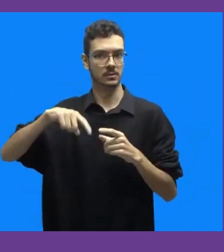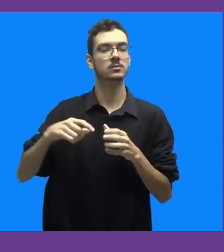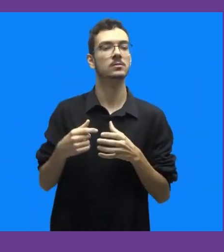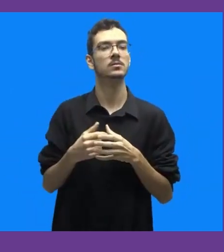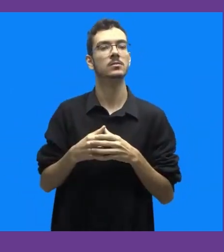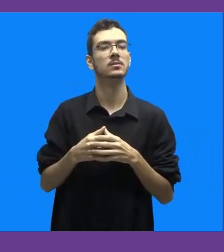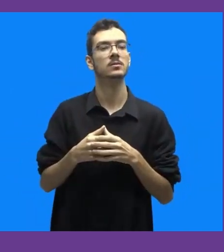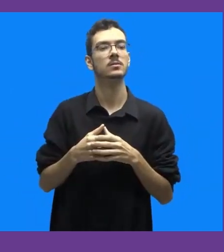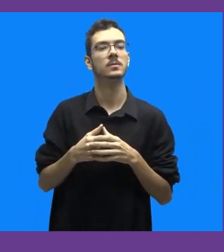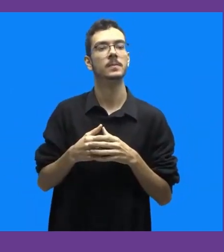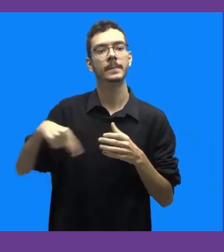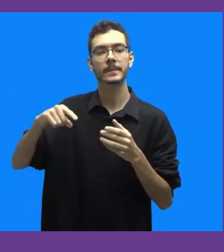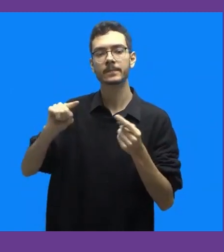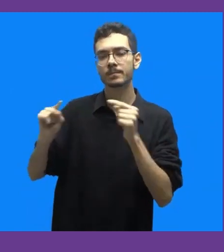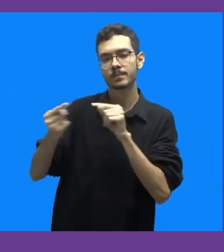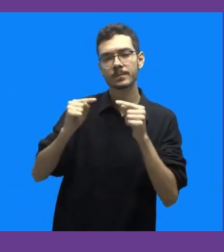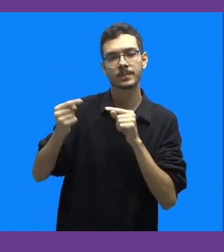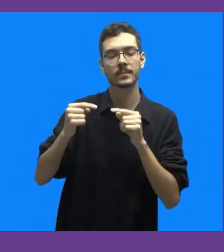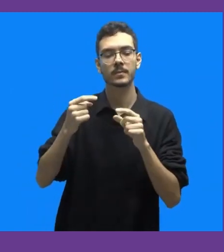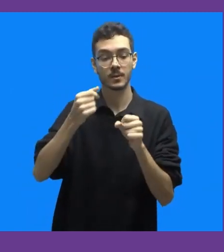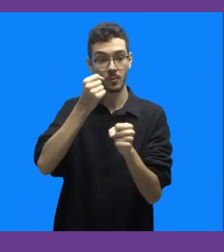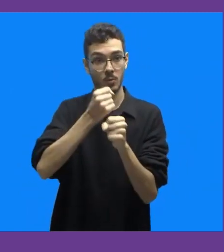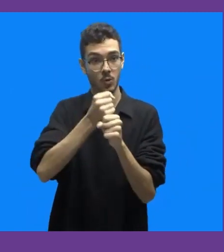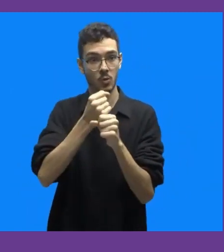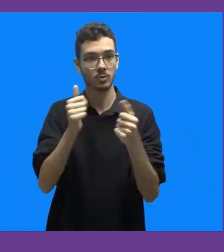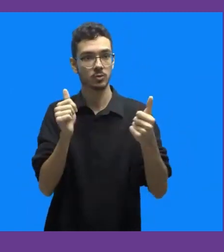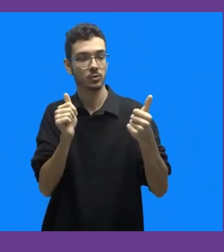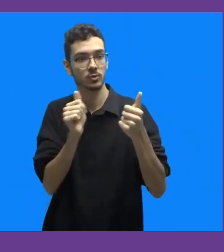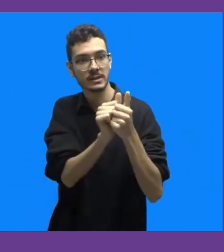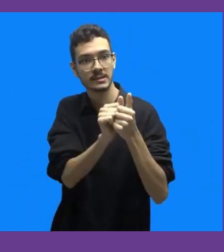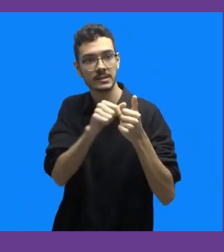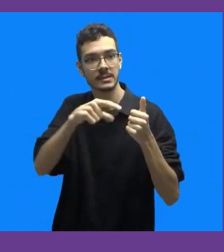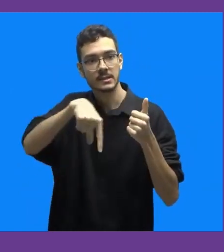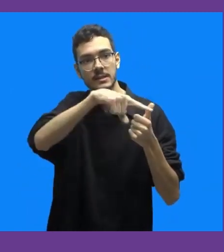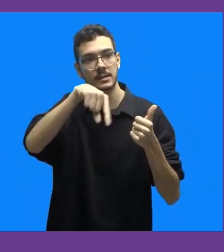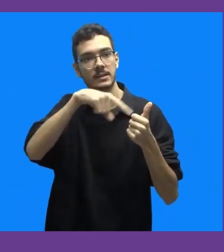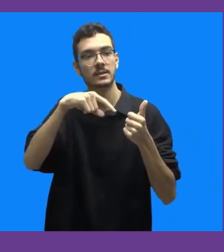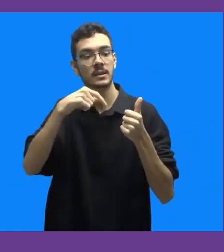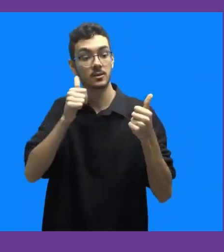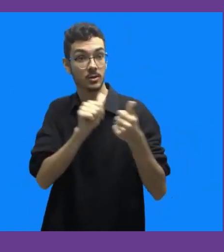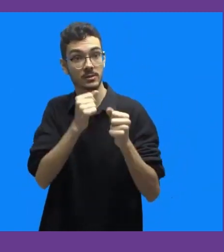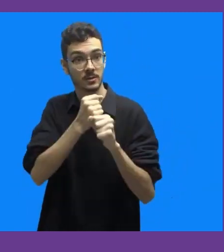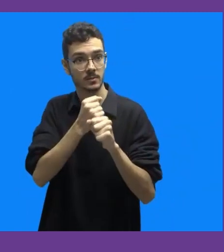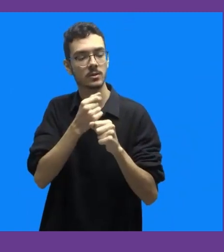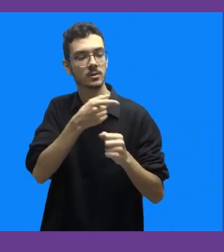people with this knowledge and make them have real experiences on